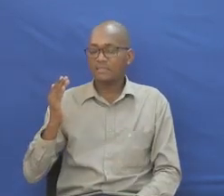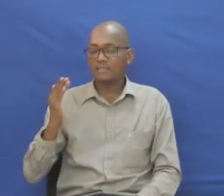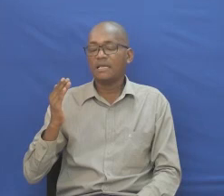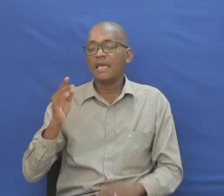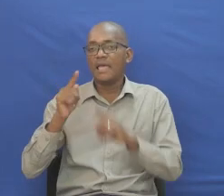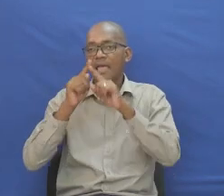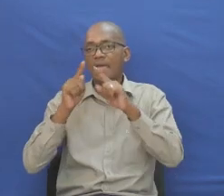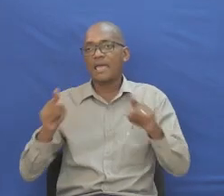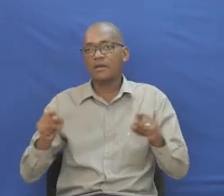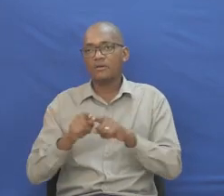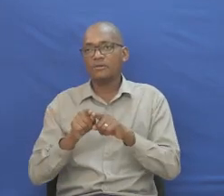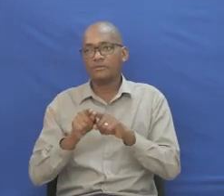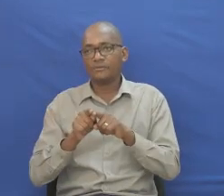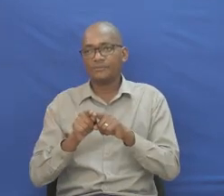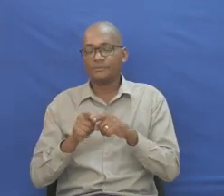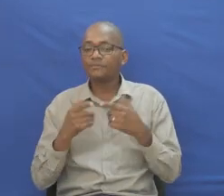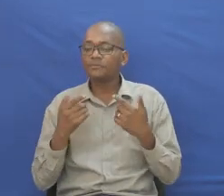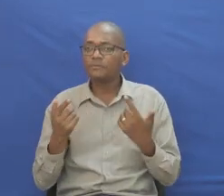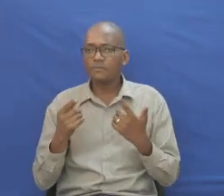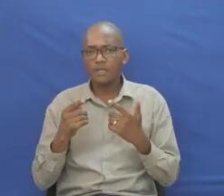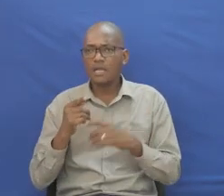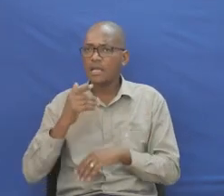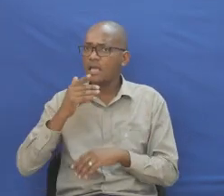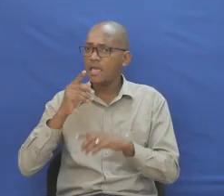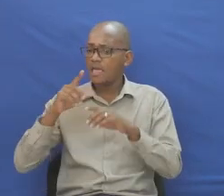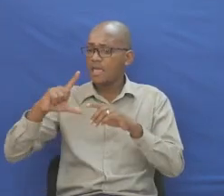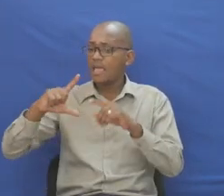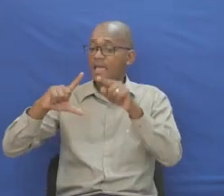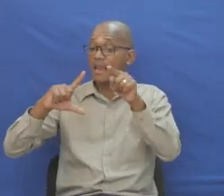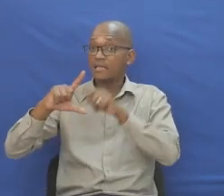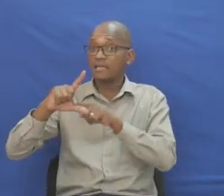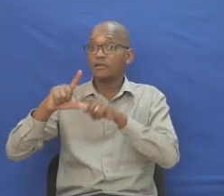it? From the right-angled triangle,